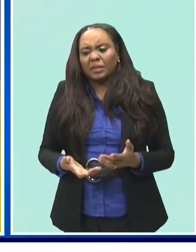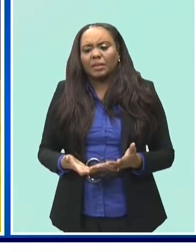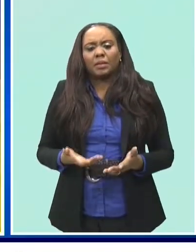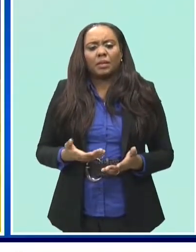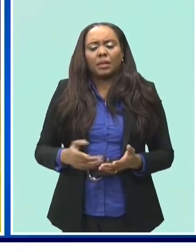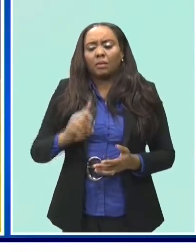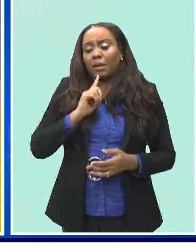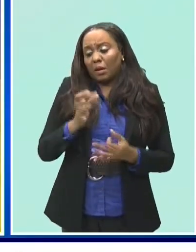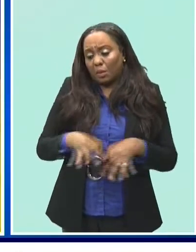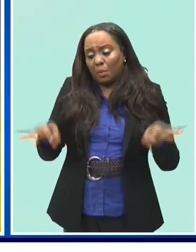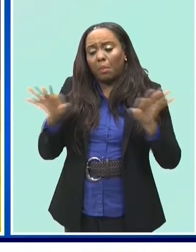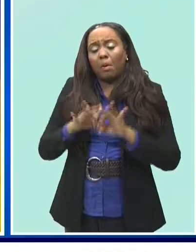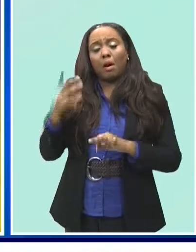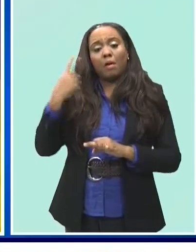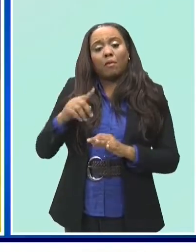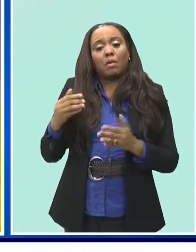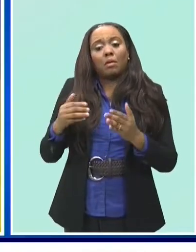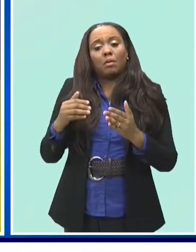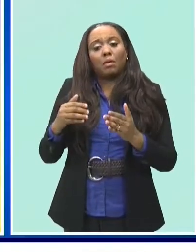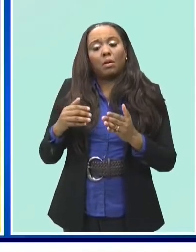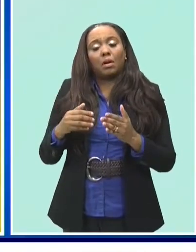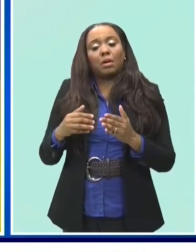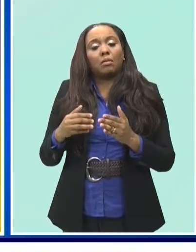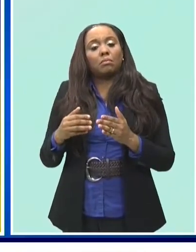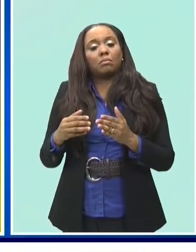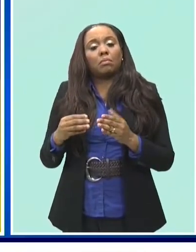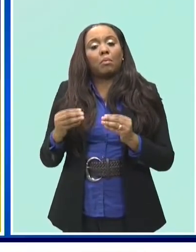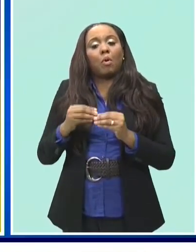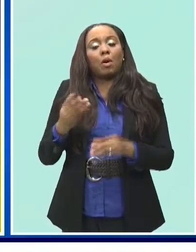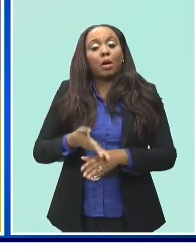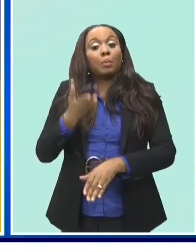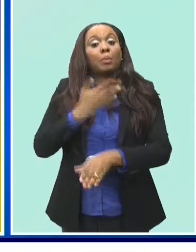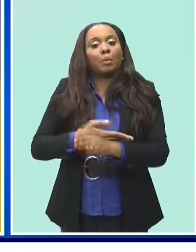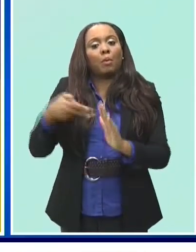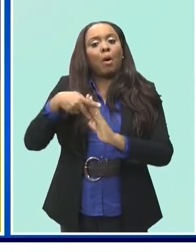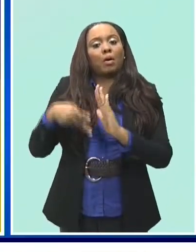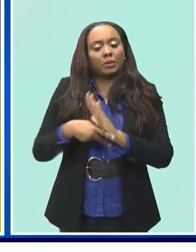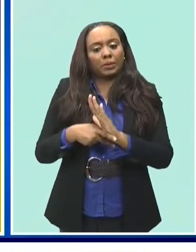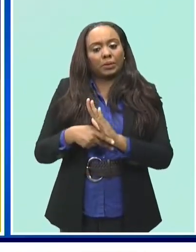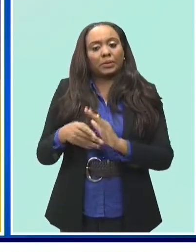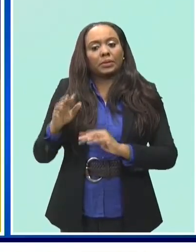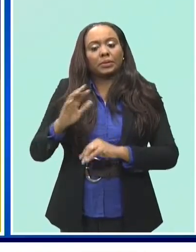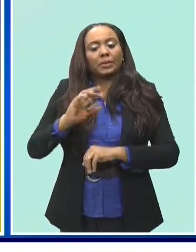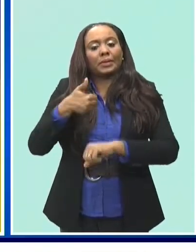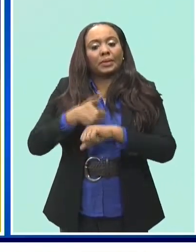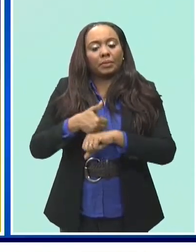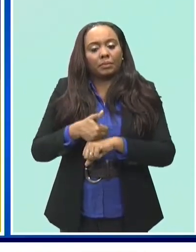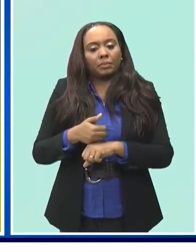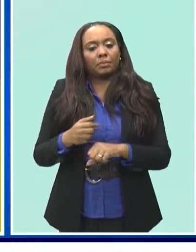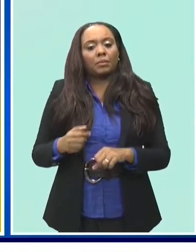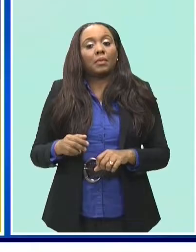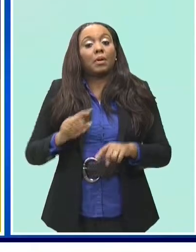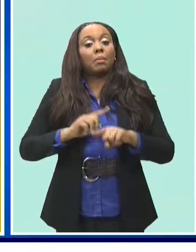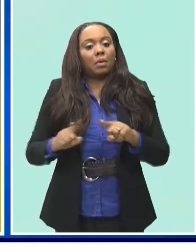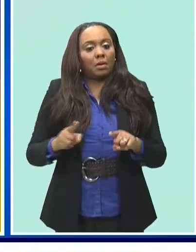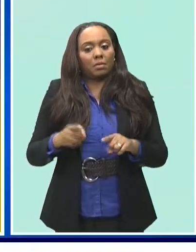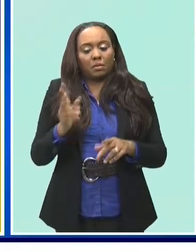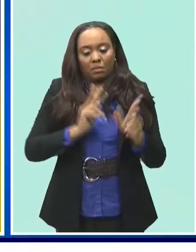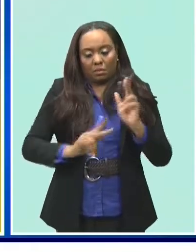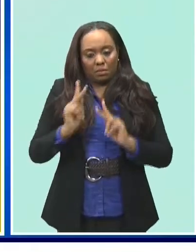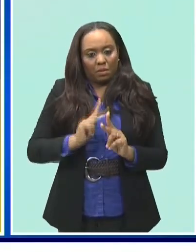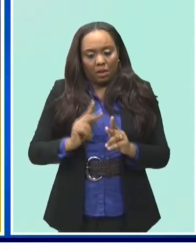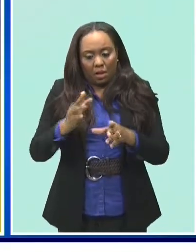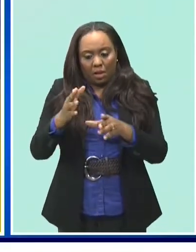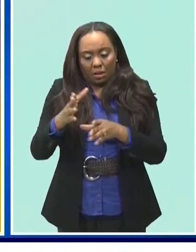be necessary to put a revised policy in place. However, until the policy has been finalized, the Cabinet has agreed that those officers who